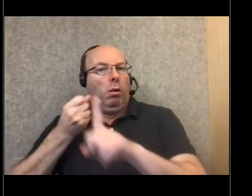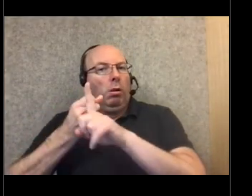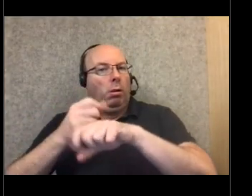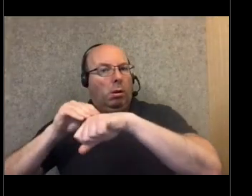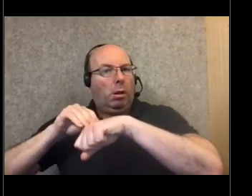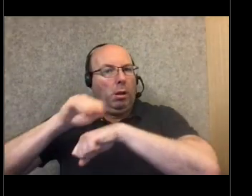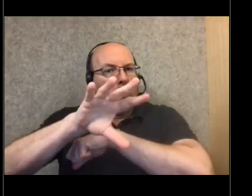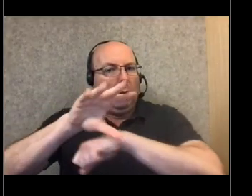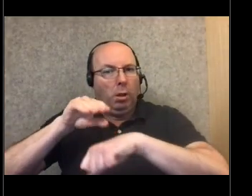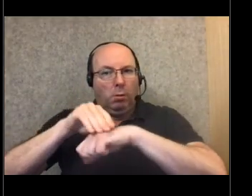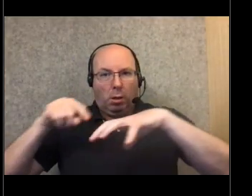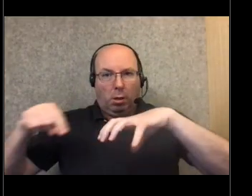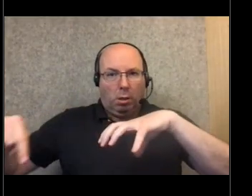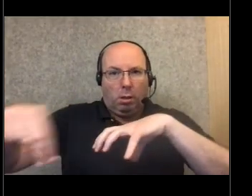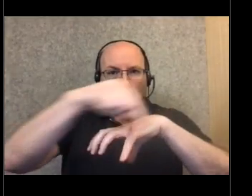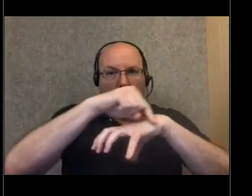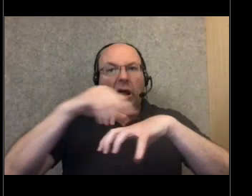in a finished development.